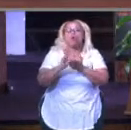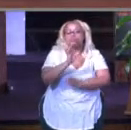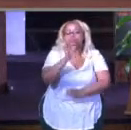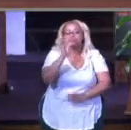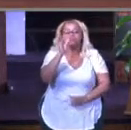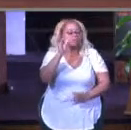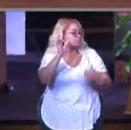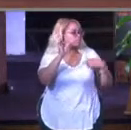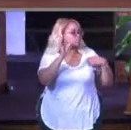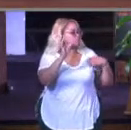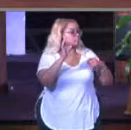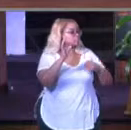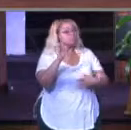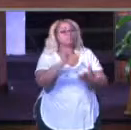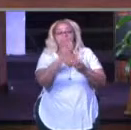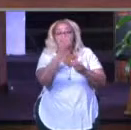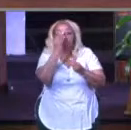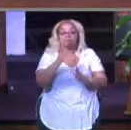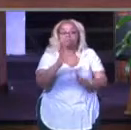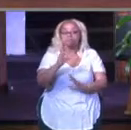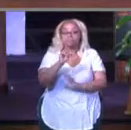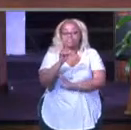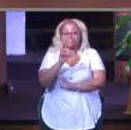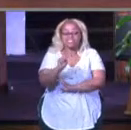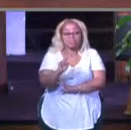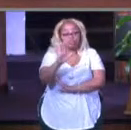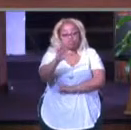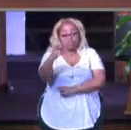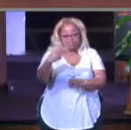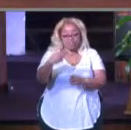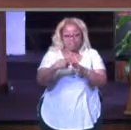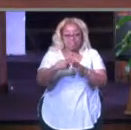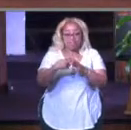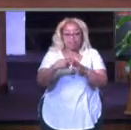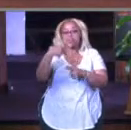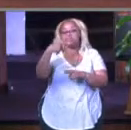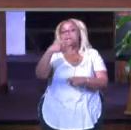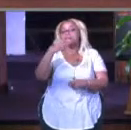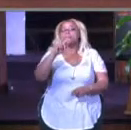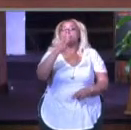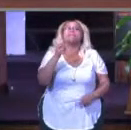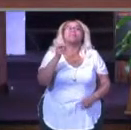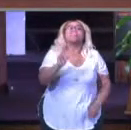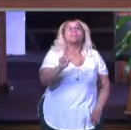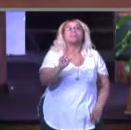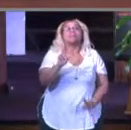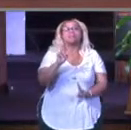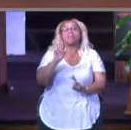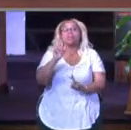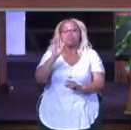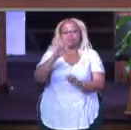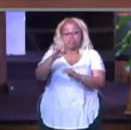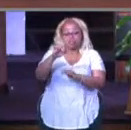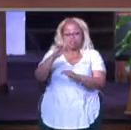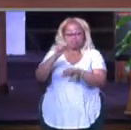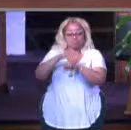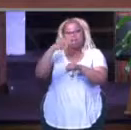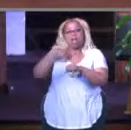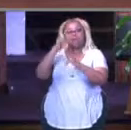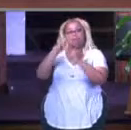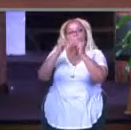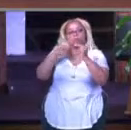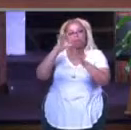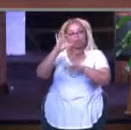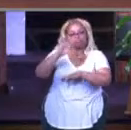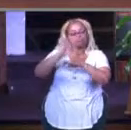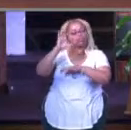Spirit. Jesus tells Simon, your name is Peter, and upon this rock I will